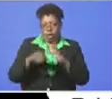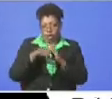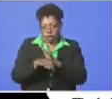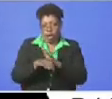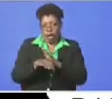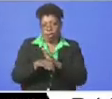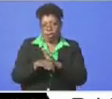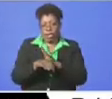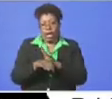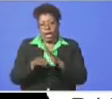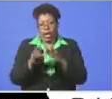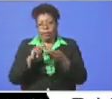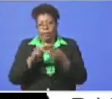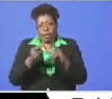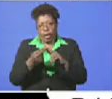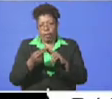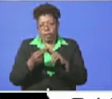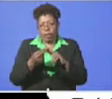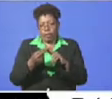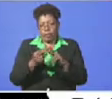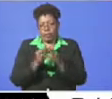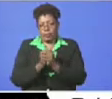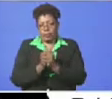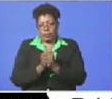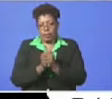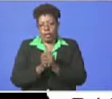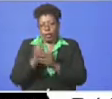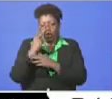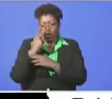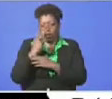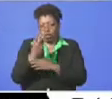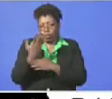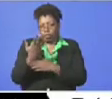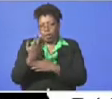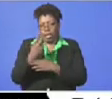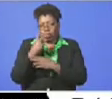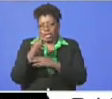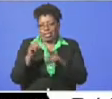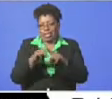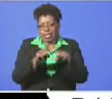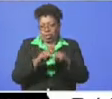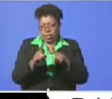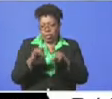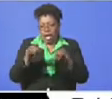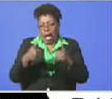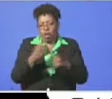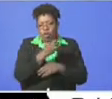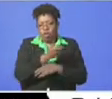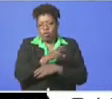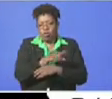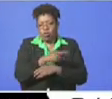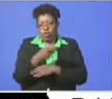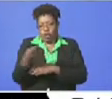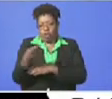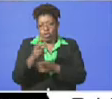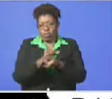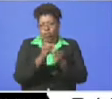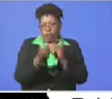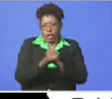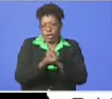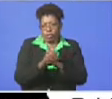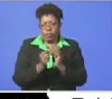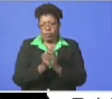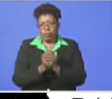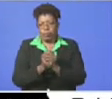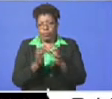other jurisdictions. When you look to and you measure and begin to say how resources shift, a significant